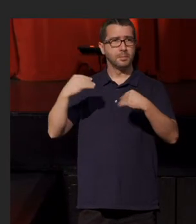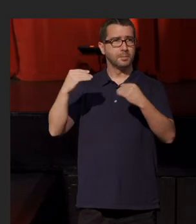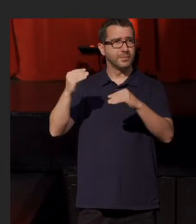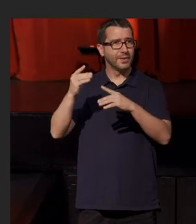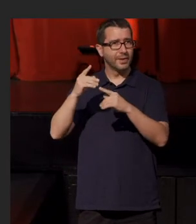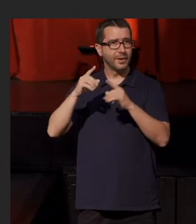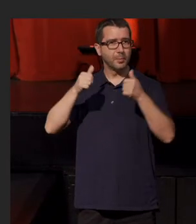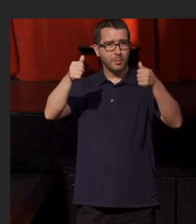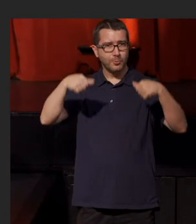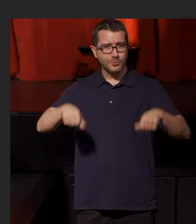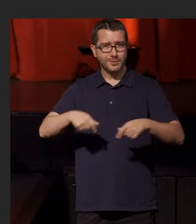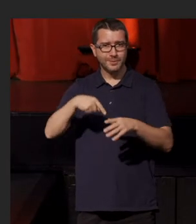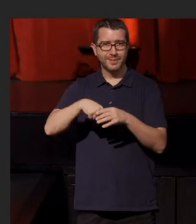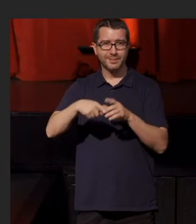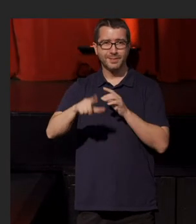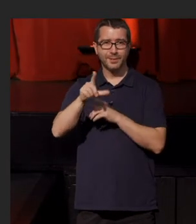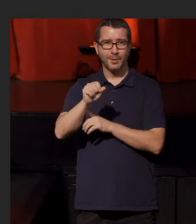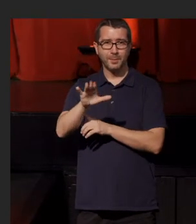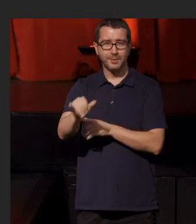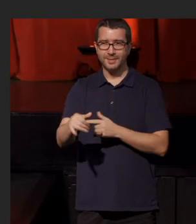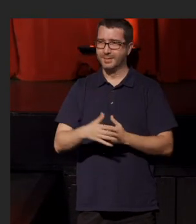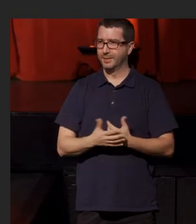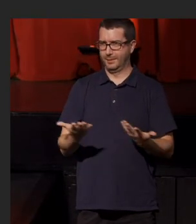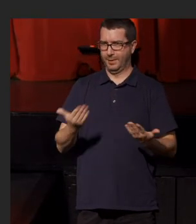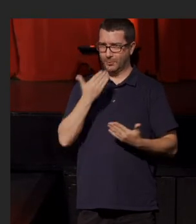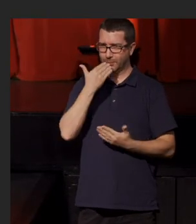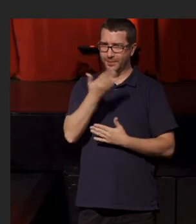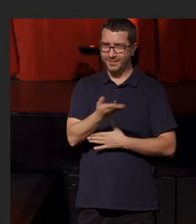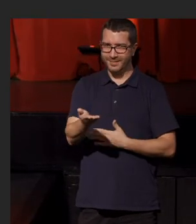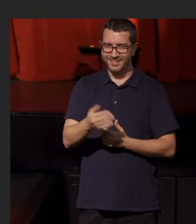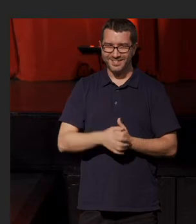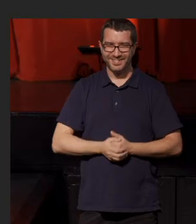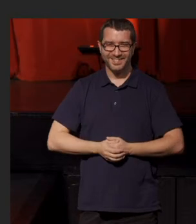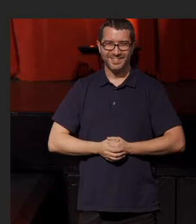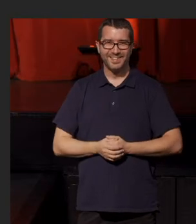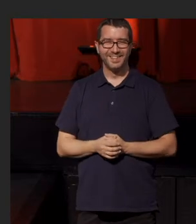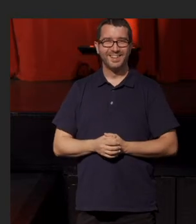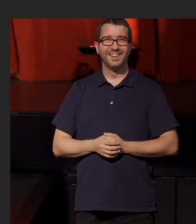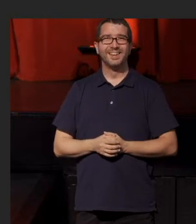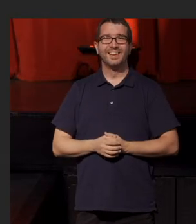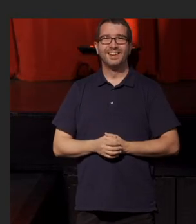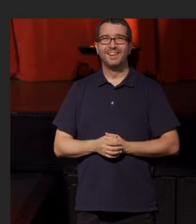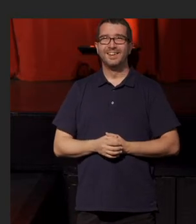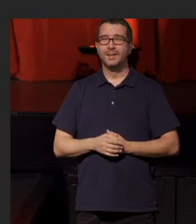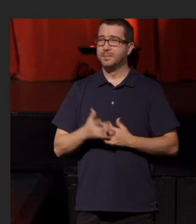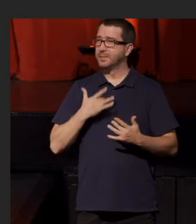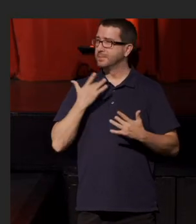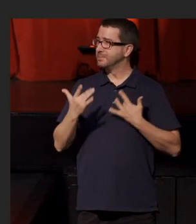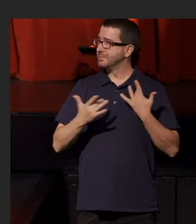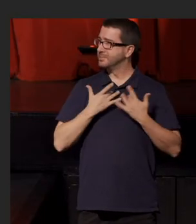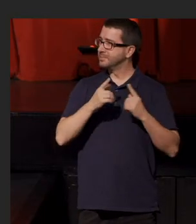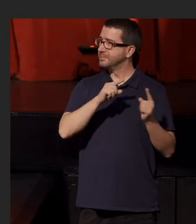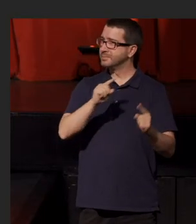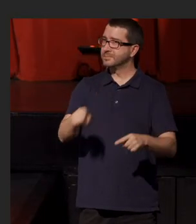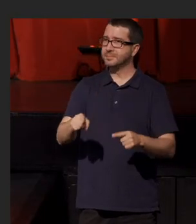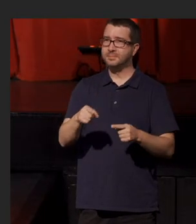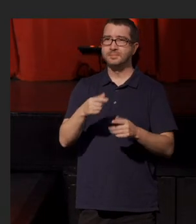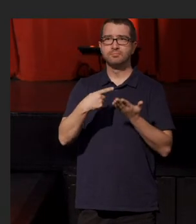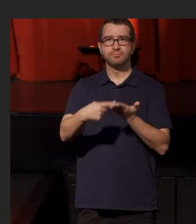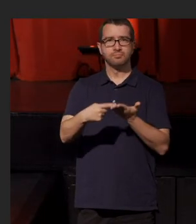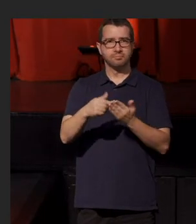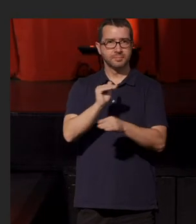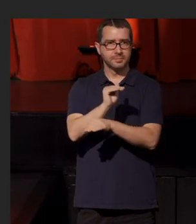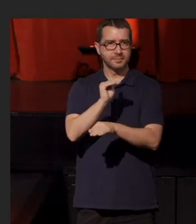lobby. Poster sales, a good thing. But I'm very excited to have this conversation tonight and for you